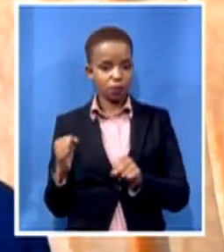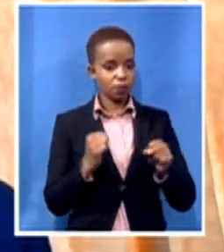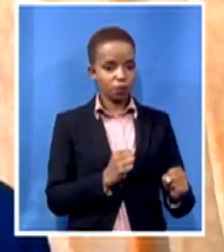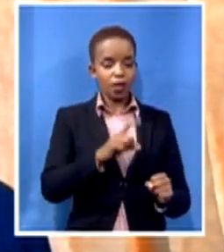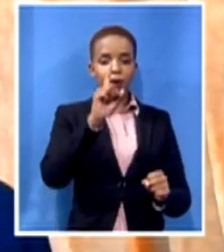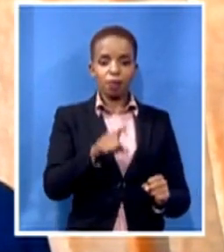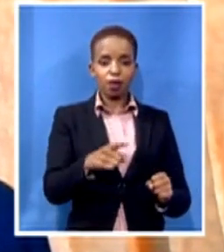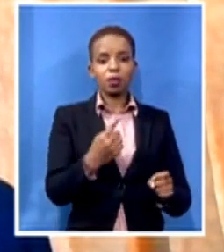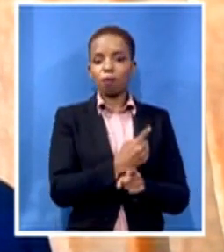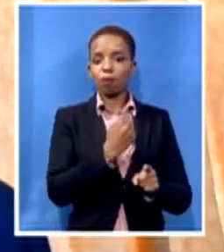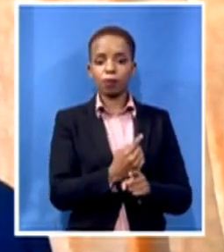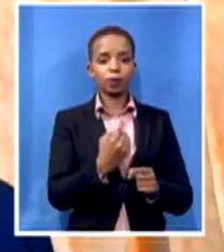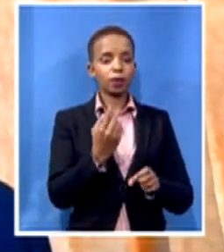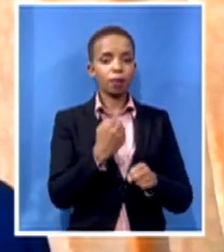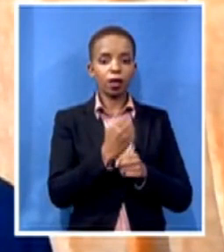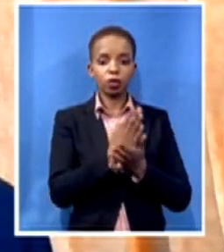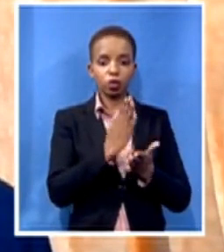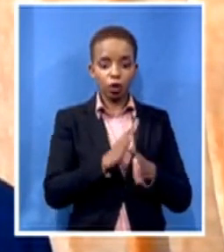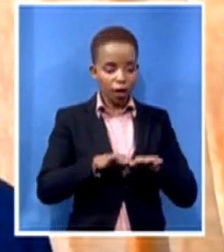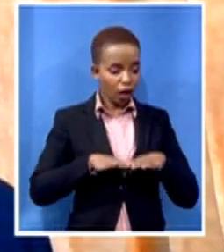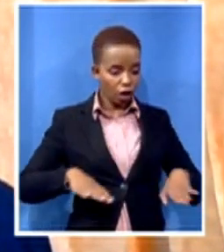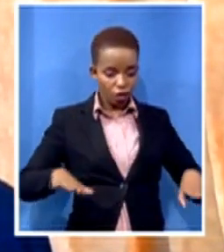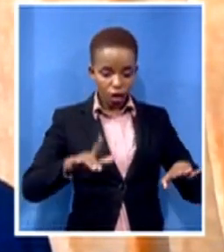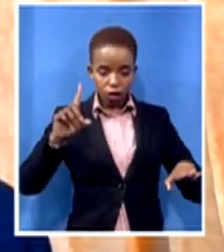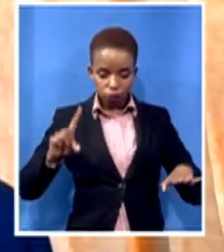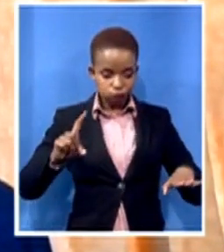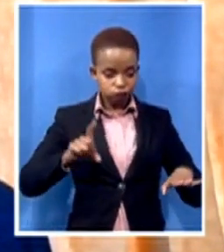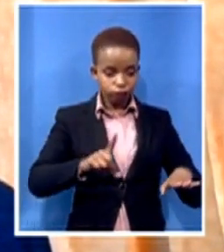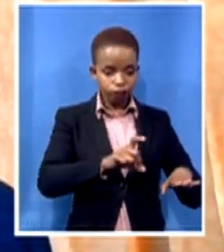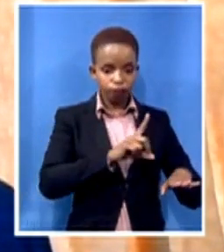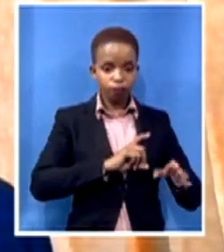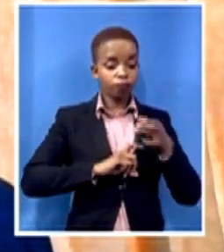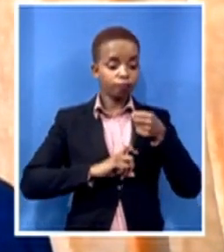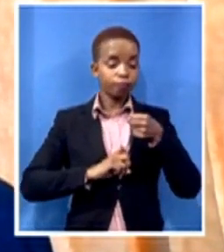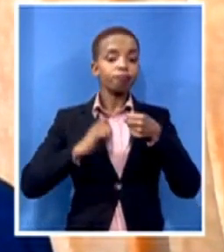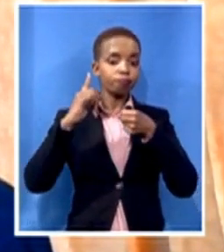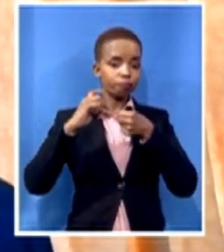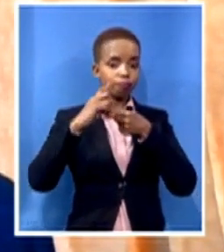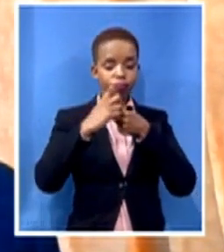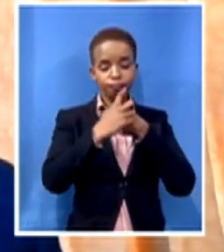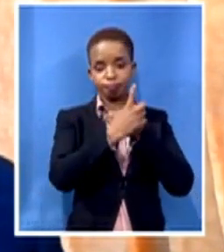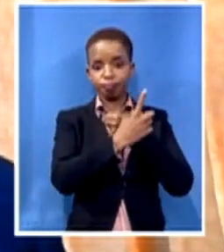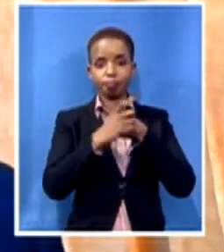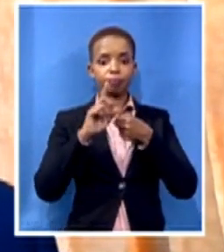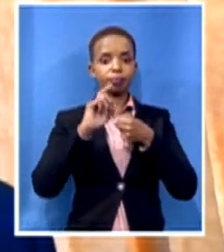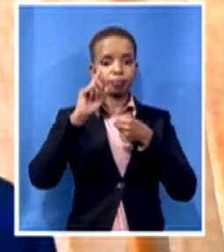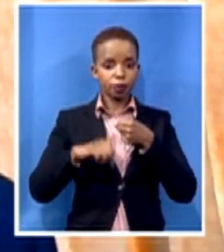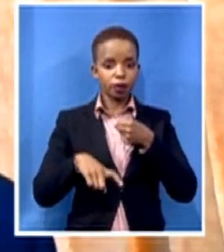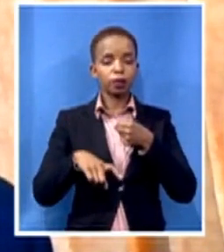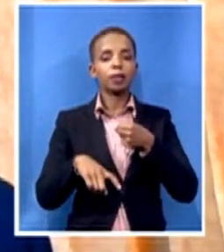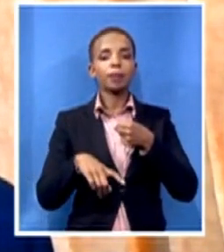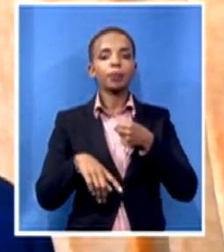areas where people are touching, and especially the areas where people is a communal